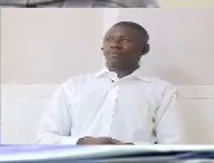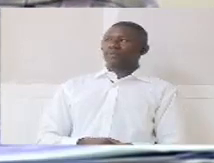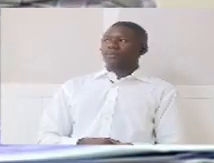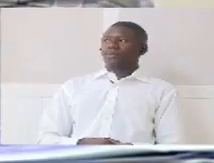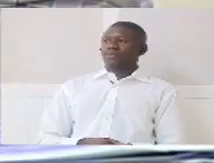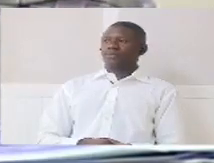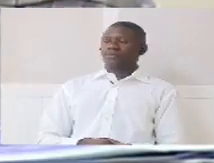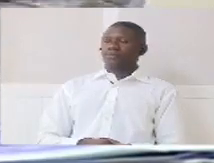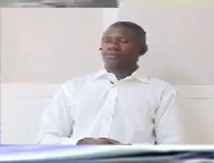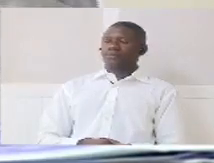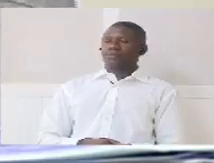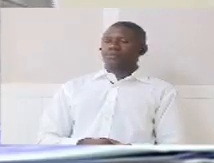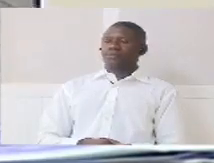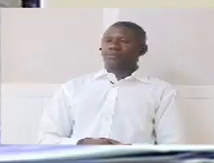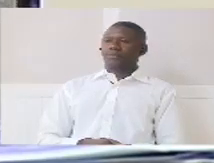don't tell us in